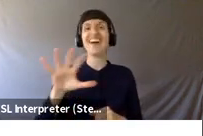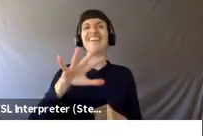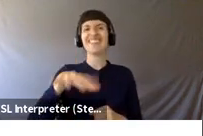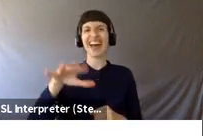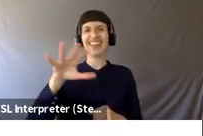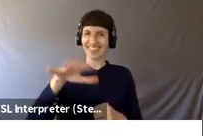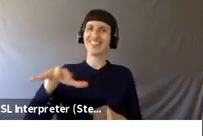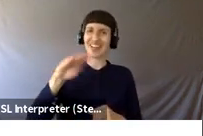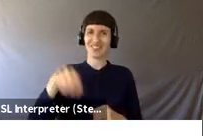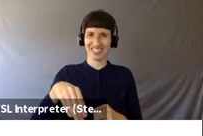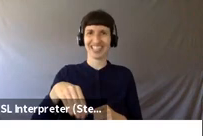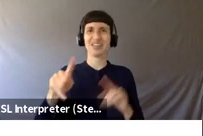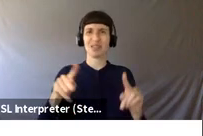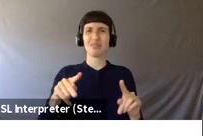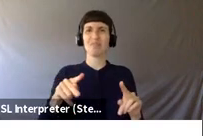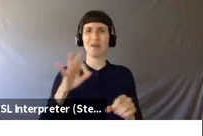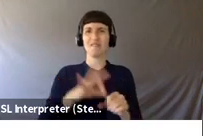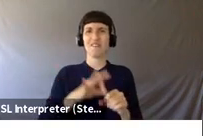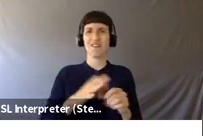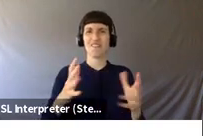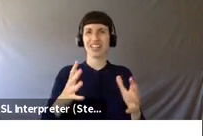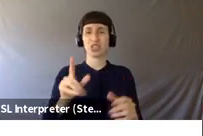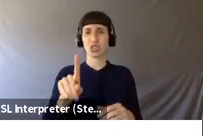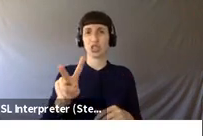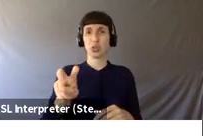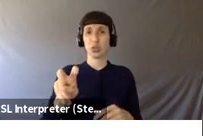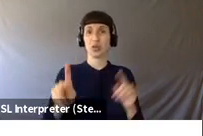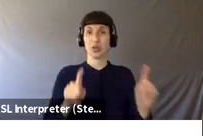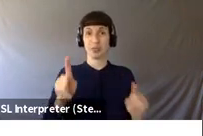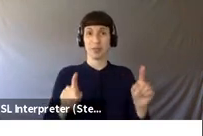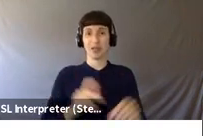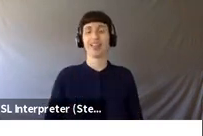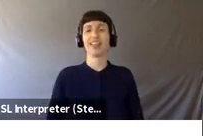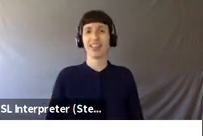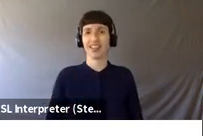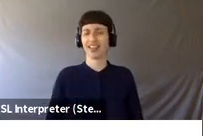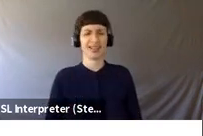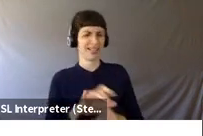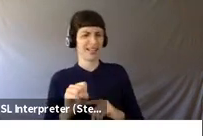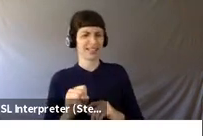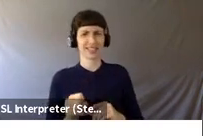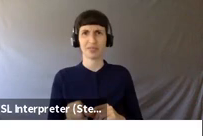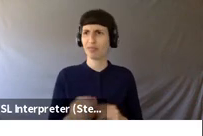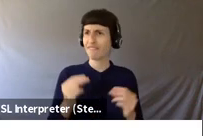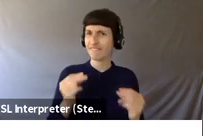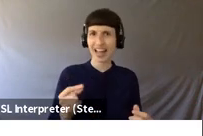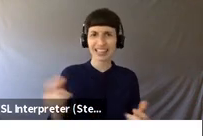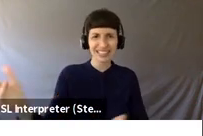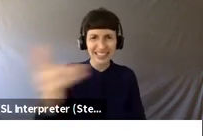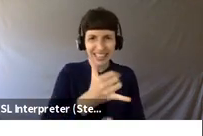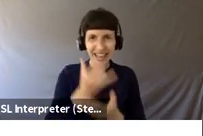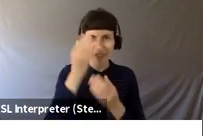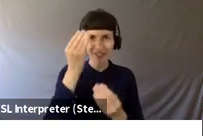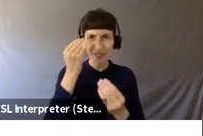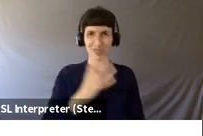about 200 people. It's impressive. Pretty awesome. How much information we can get in such a quick time. As